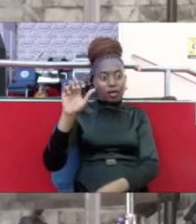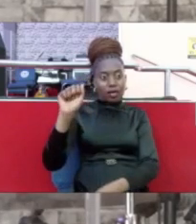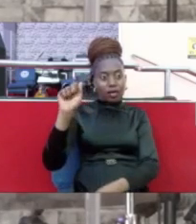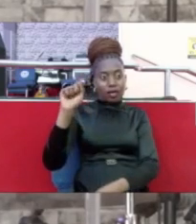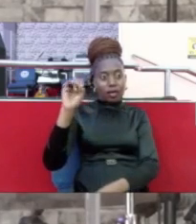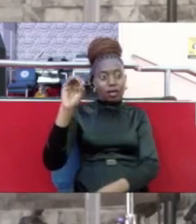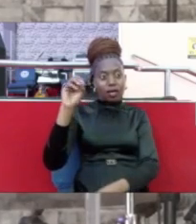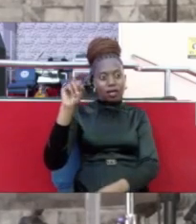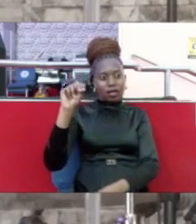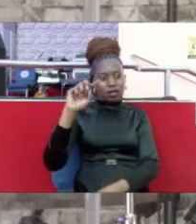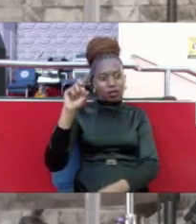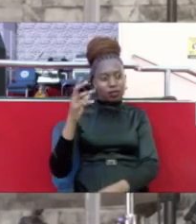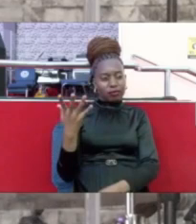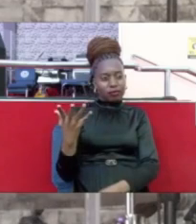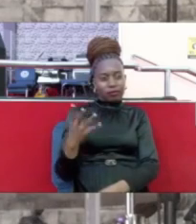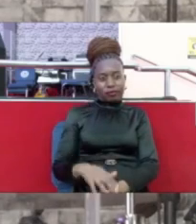How many are there?